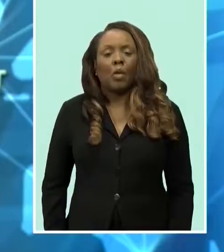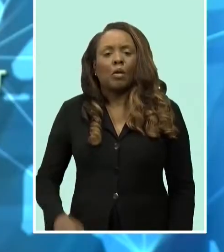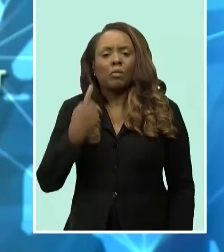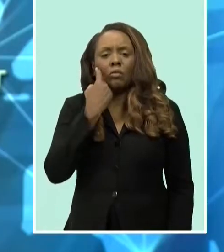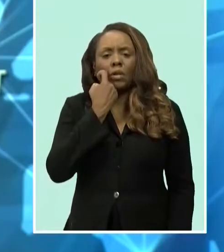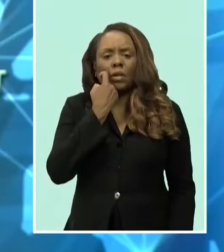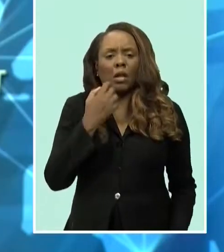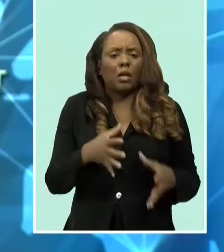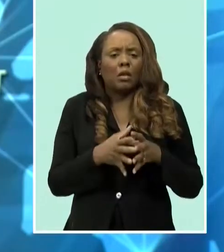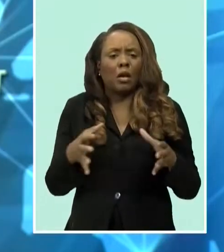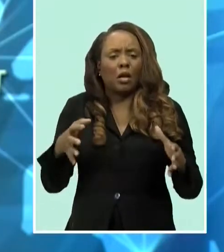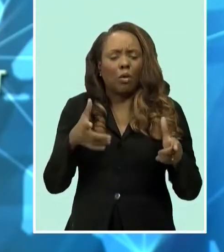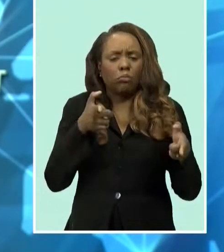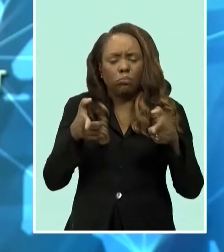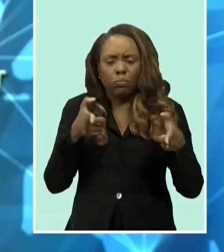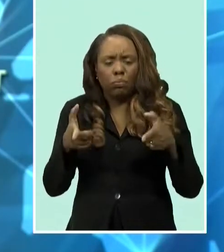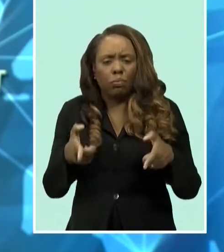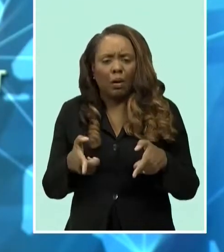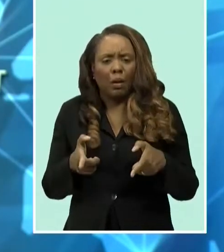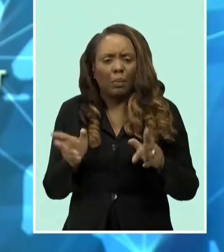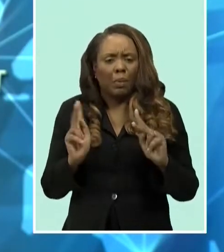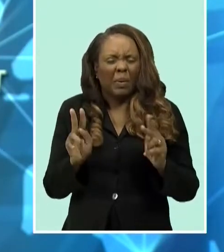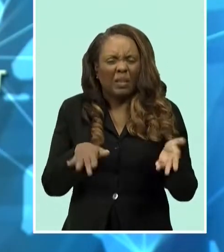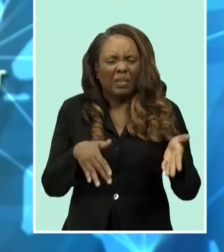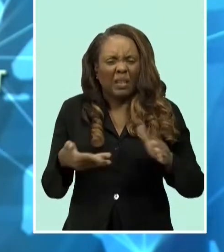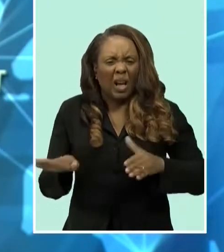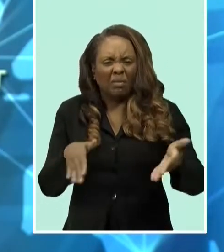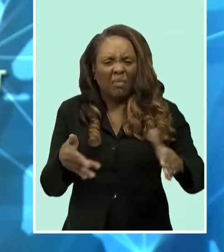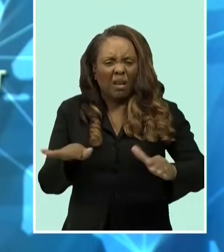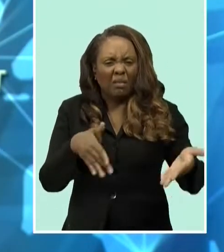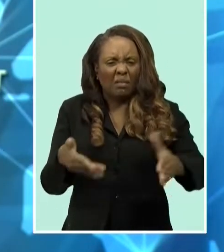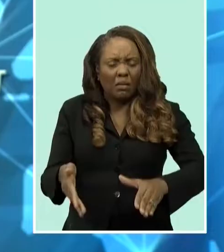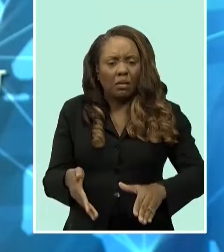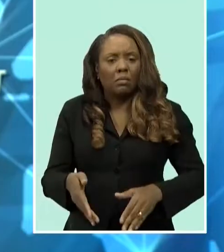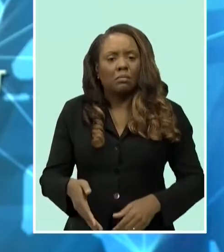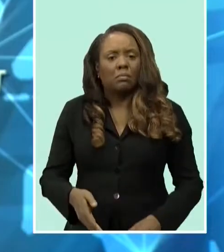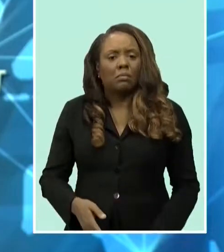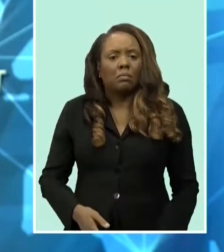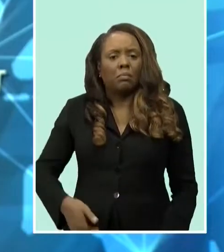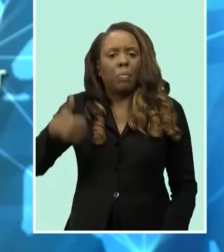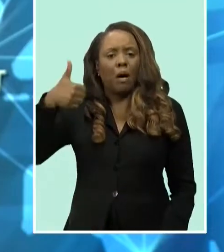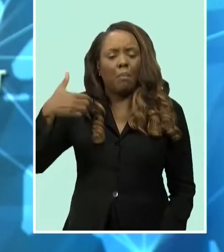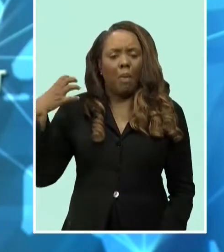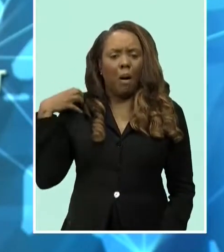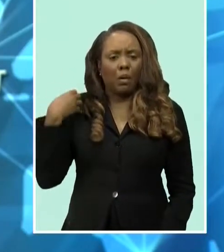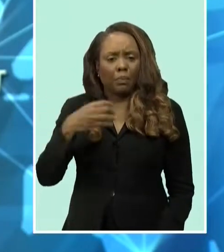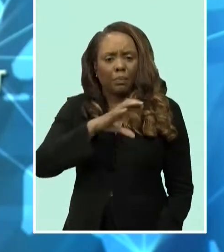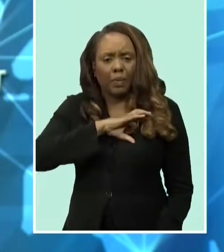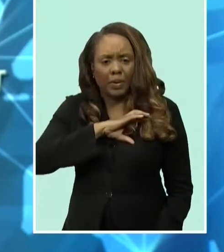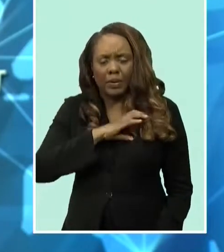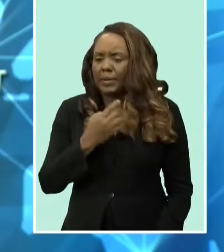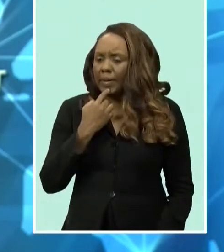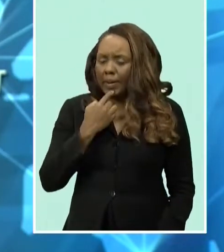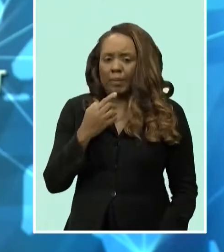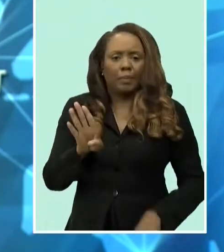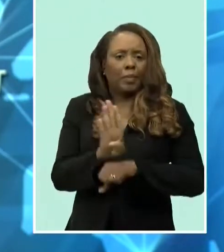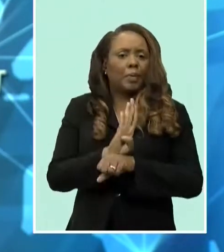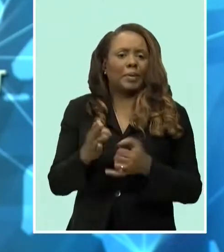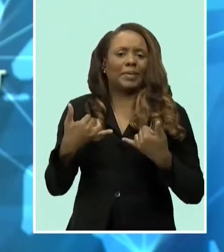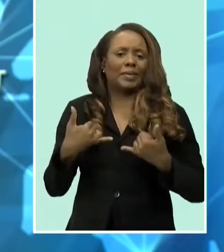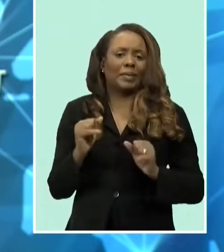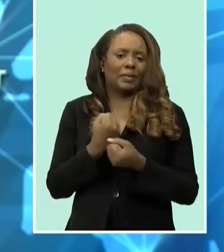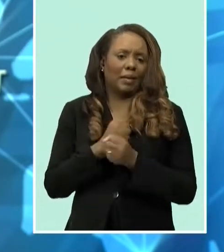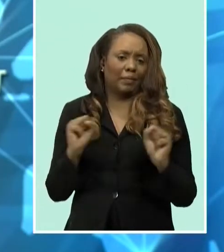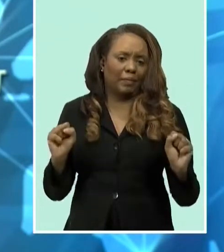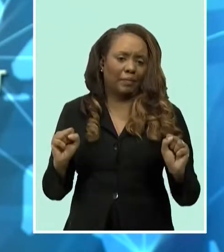Against the background of several fatal shootings, Barbados' top law enforcement officials are assuring the island is still a safe place. This